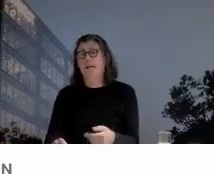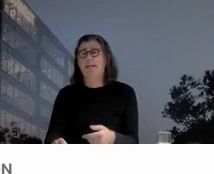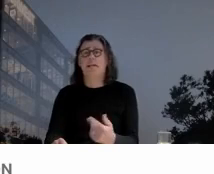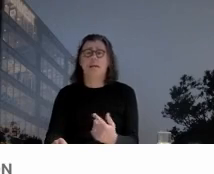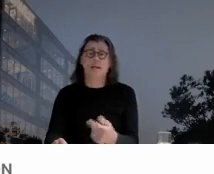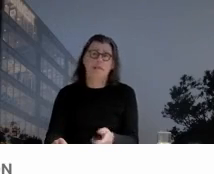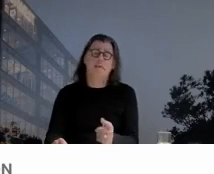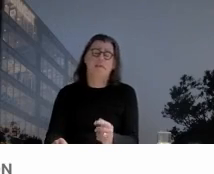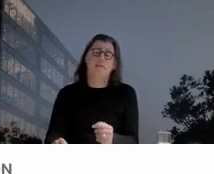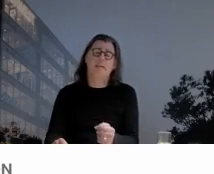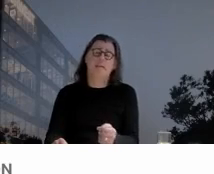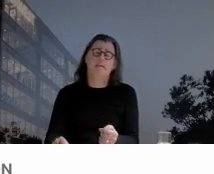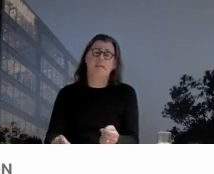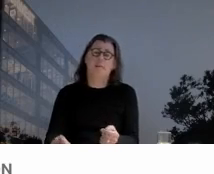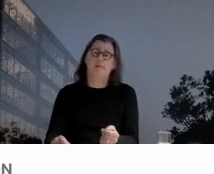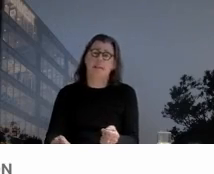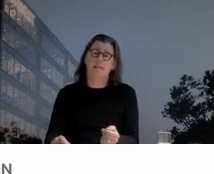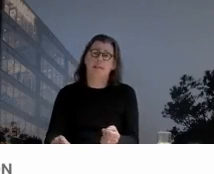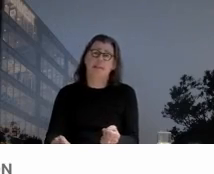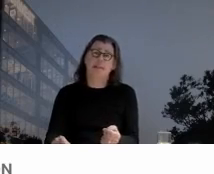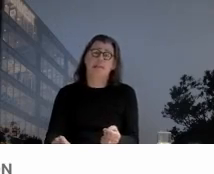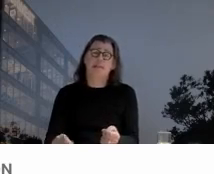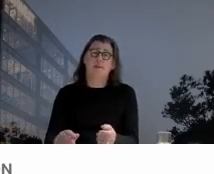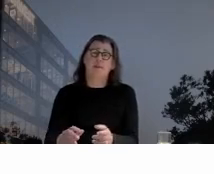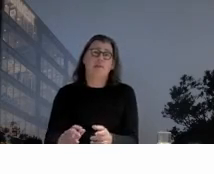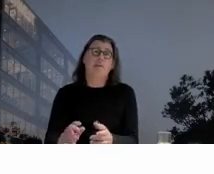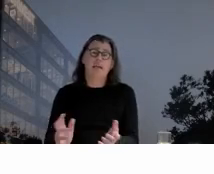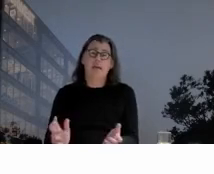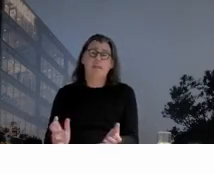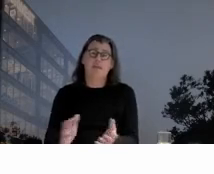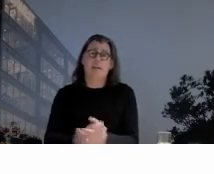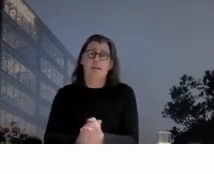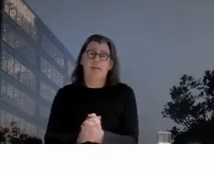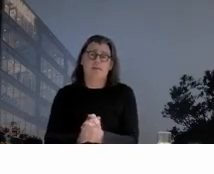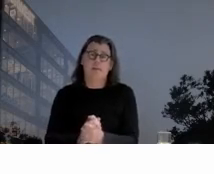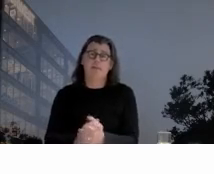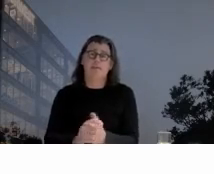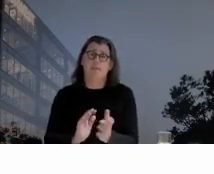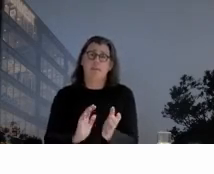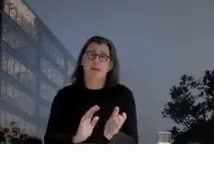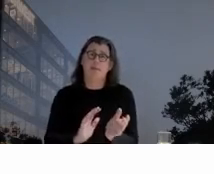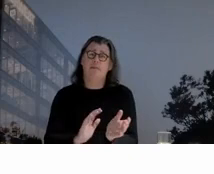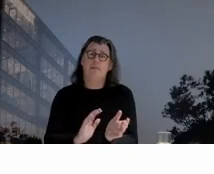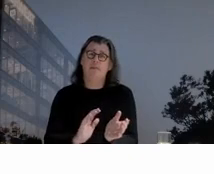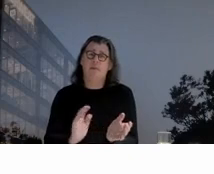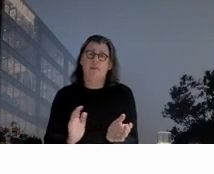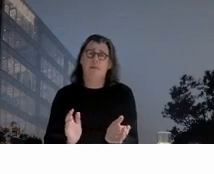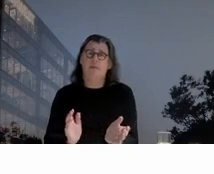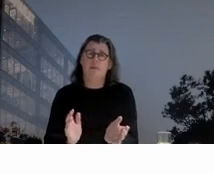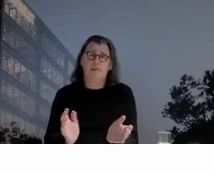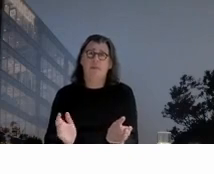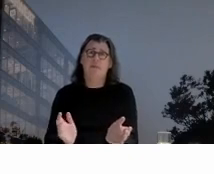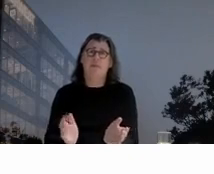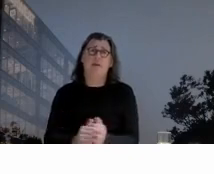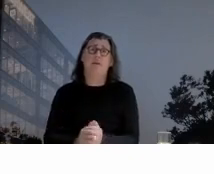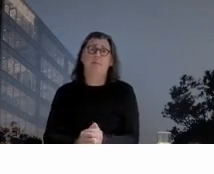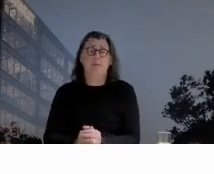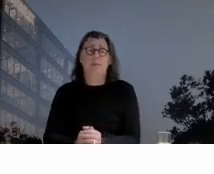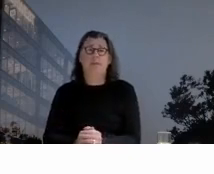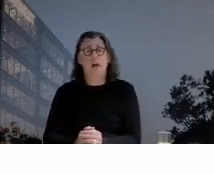more quickly and iteratively across projects. So the app is at, for those of you with a pen in front of you,